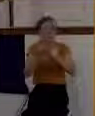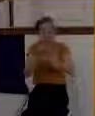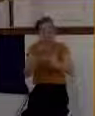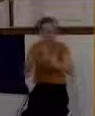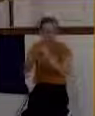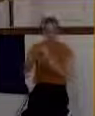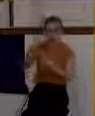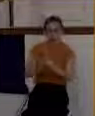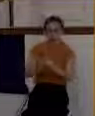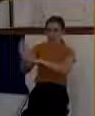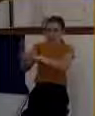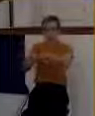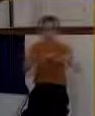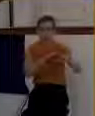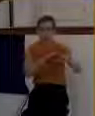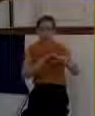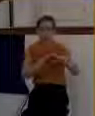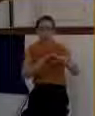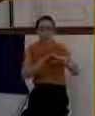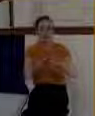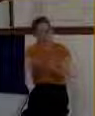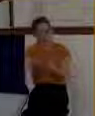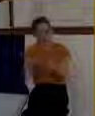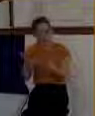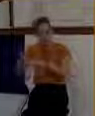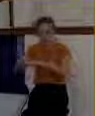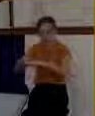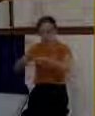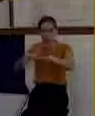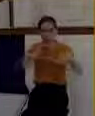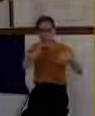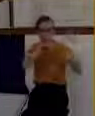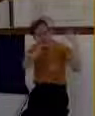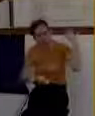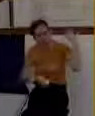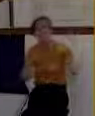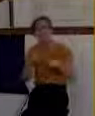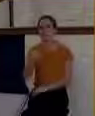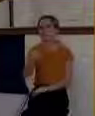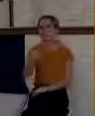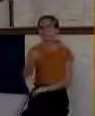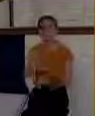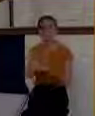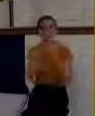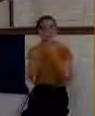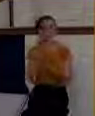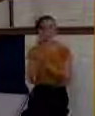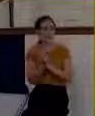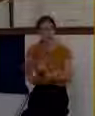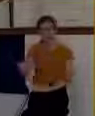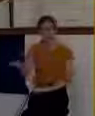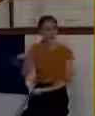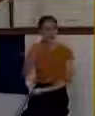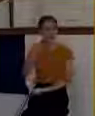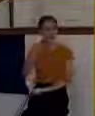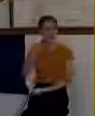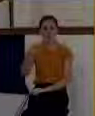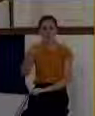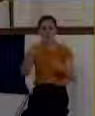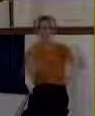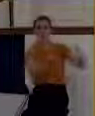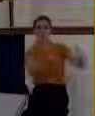story, he still doesn't repent. He still doesn't abandon the high places and the false worship and